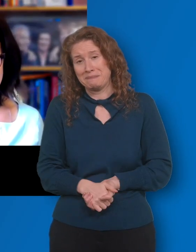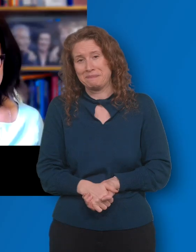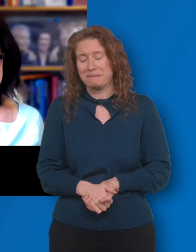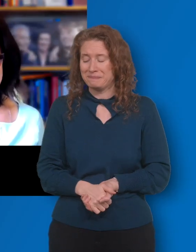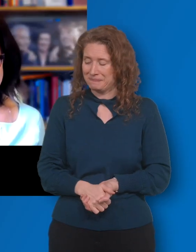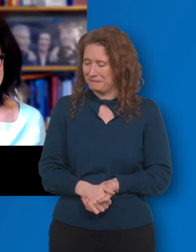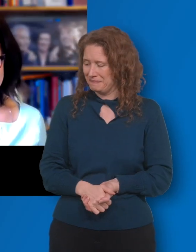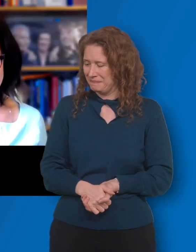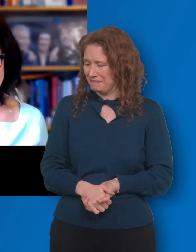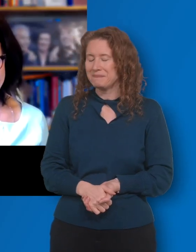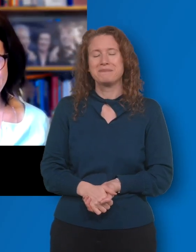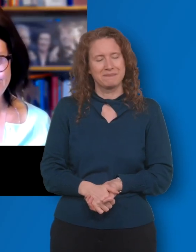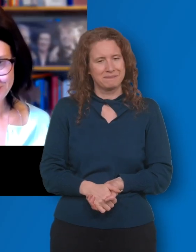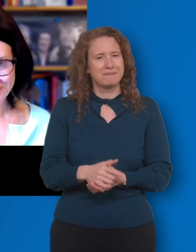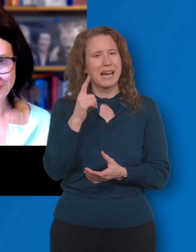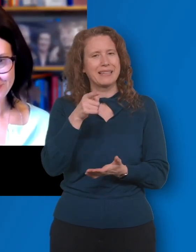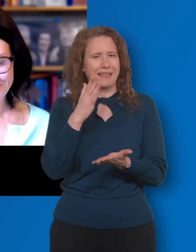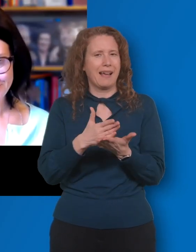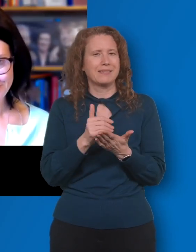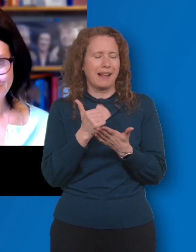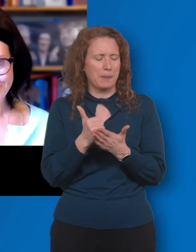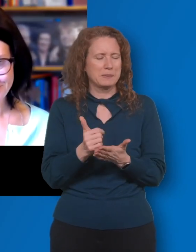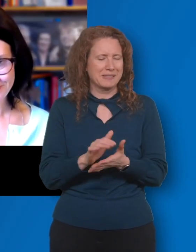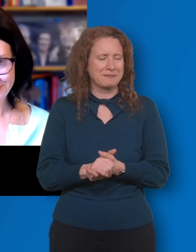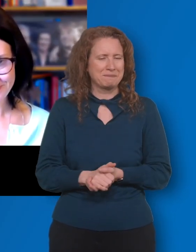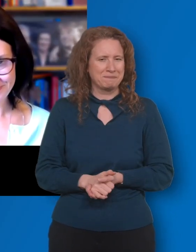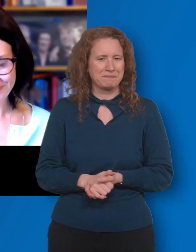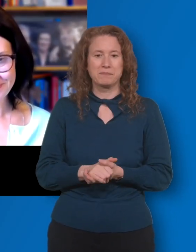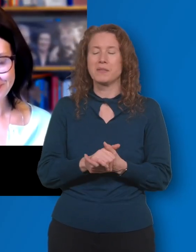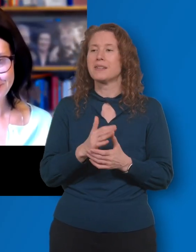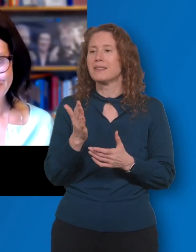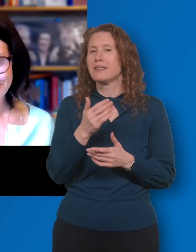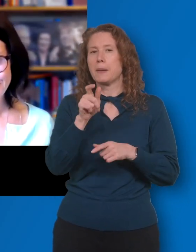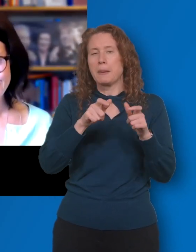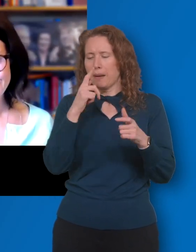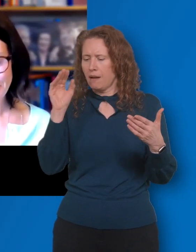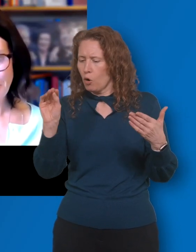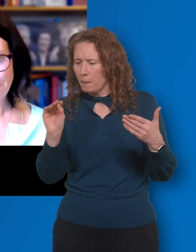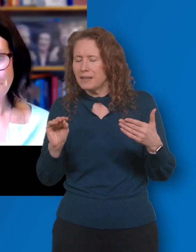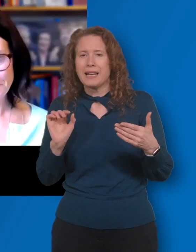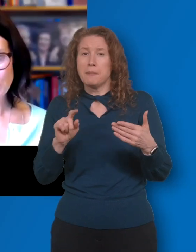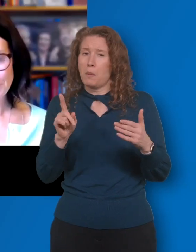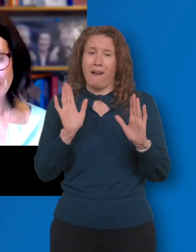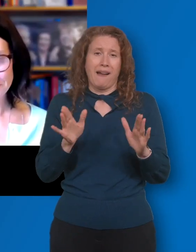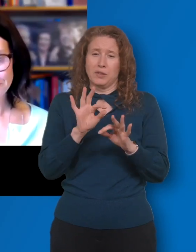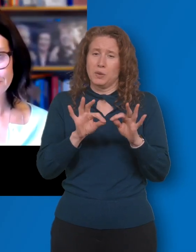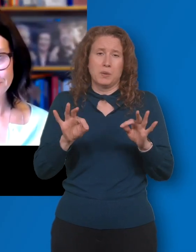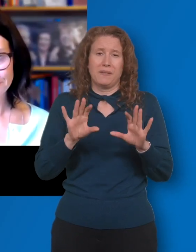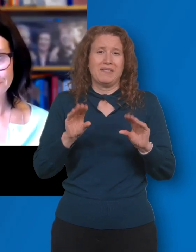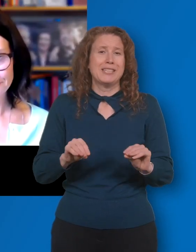I think it definitely does help. Obviously, people can put comments in, but we're obviously going to have to finish this off now. We've had lots